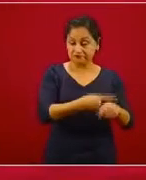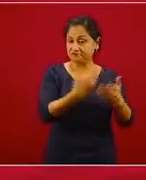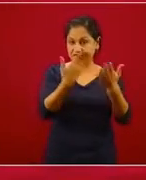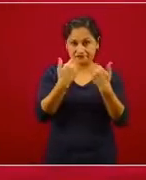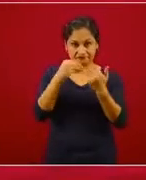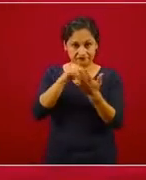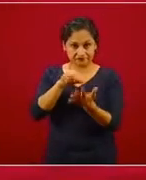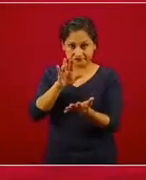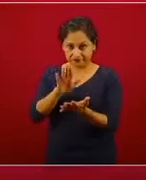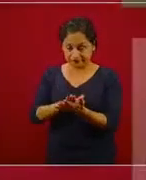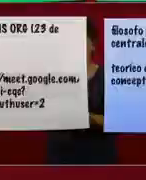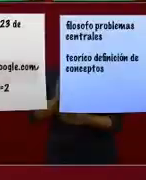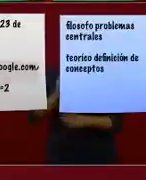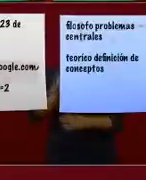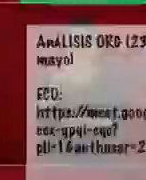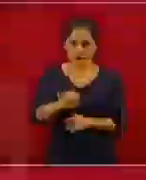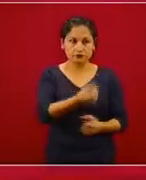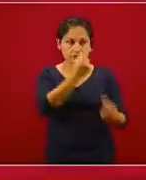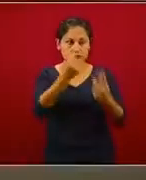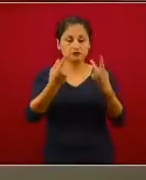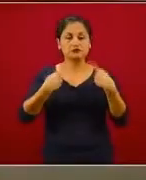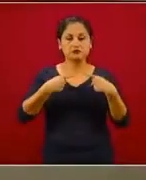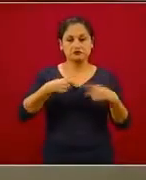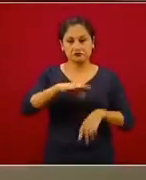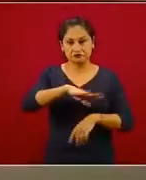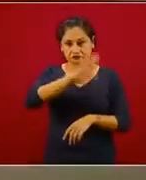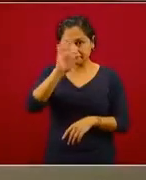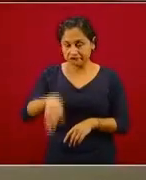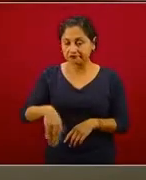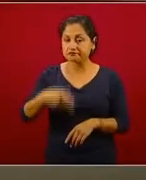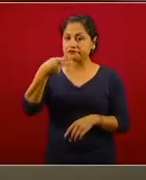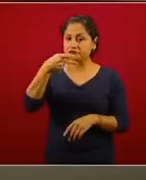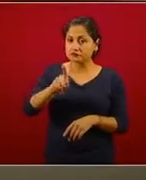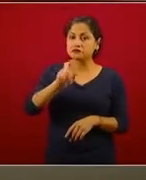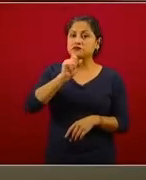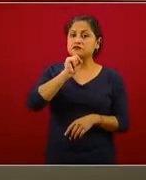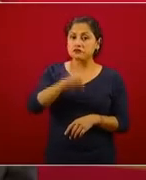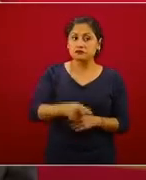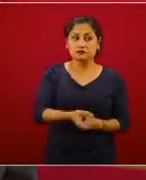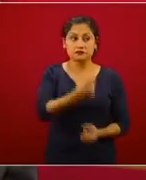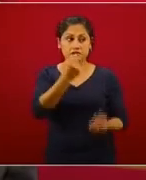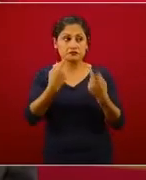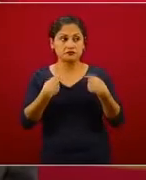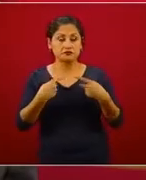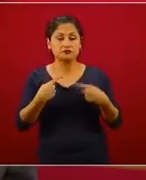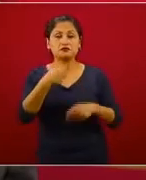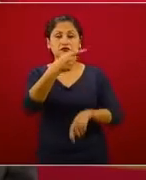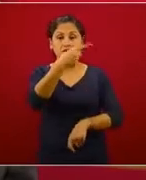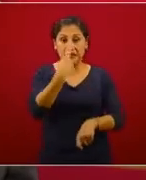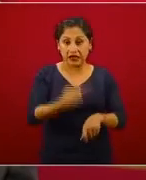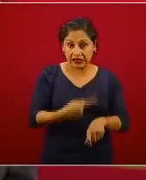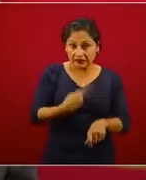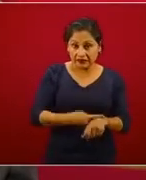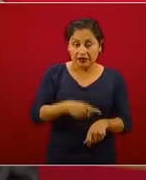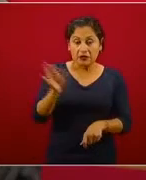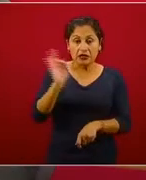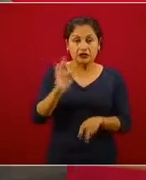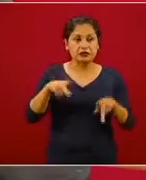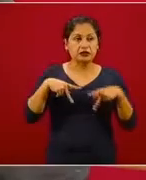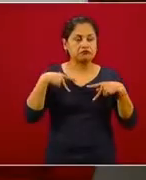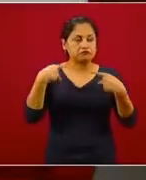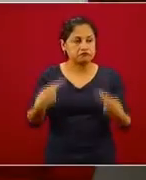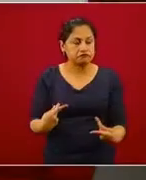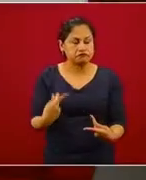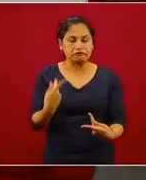really high number within the sick number of sick people, and we've got different situations. Unfortunately, people who die, but